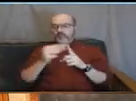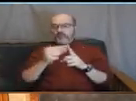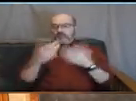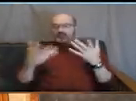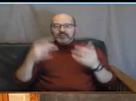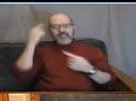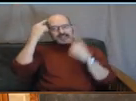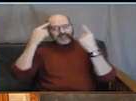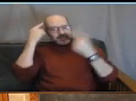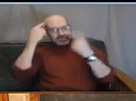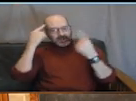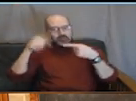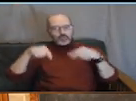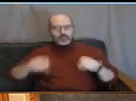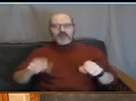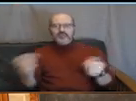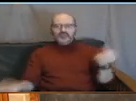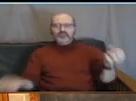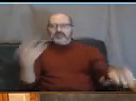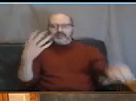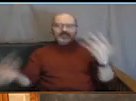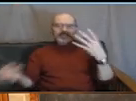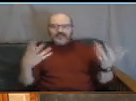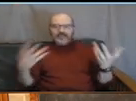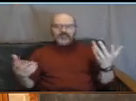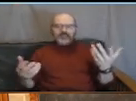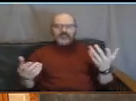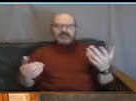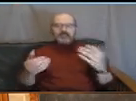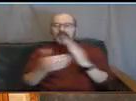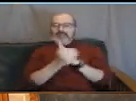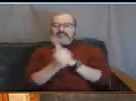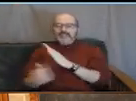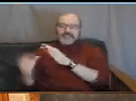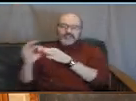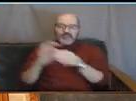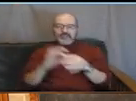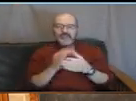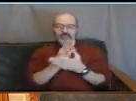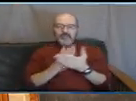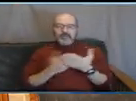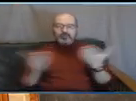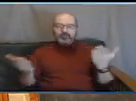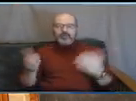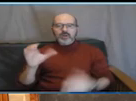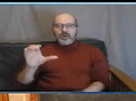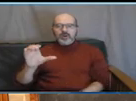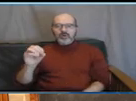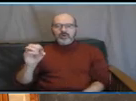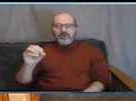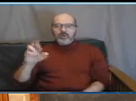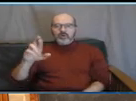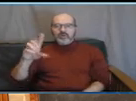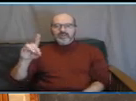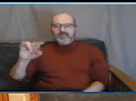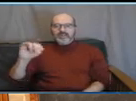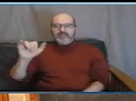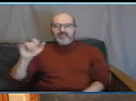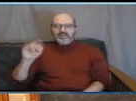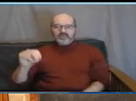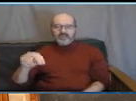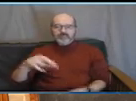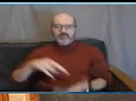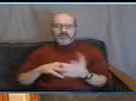think about when you're juggling. Is a skill-related component would be coordination. That would